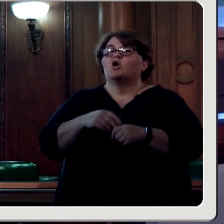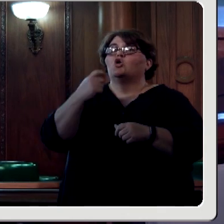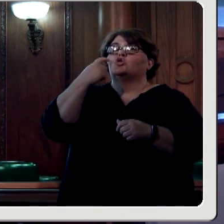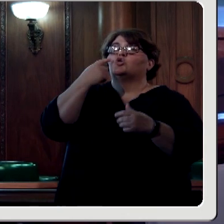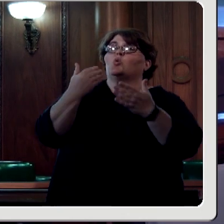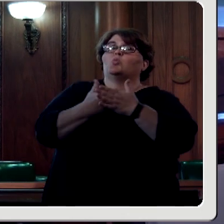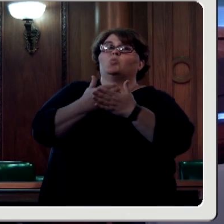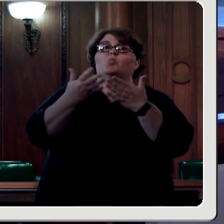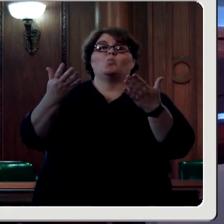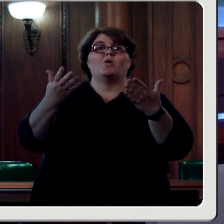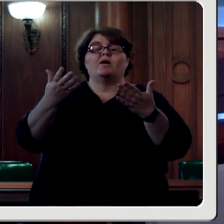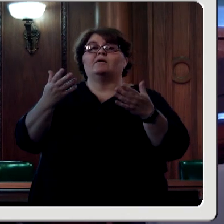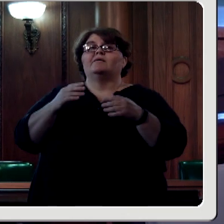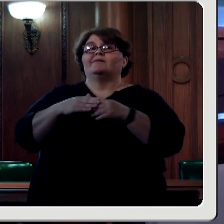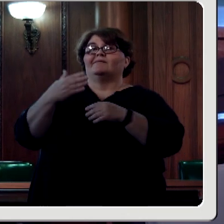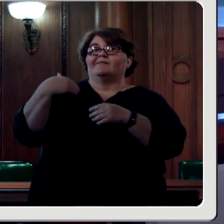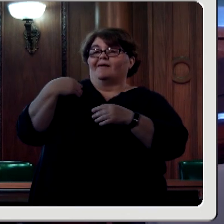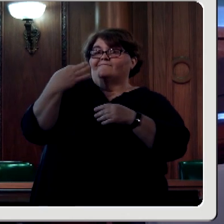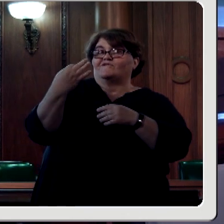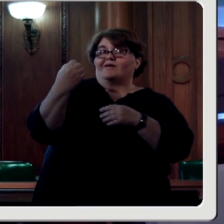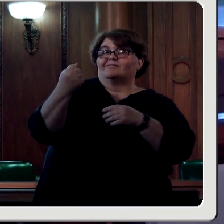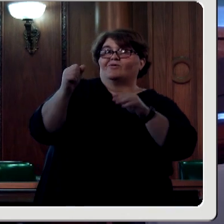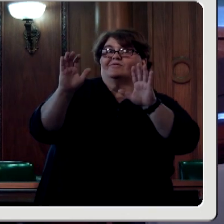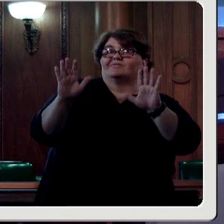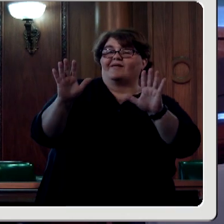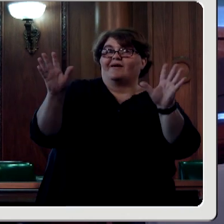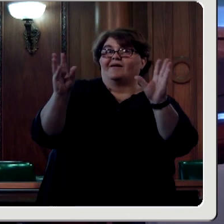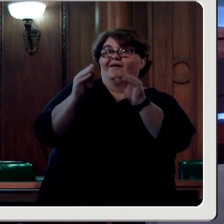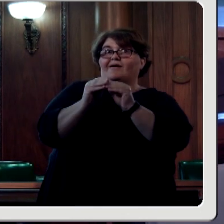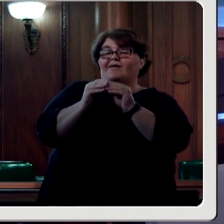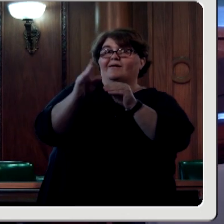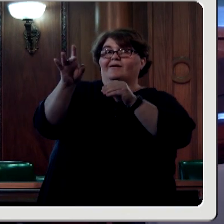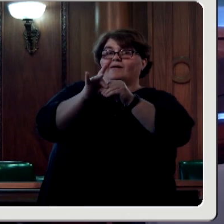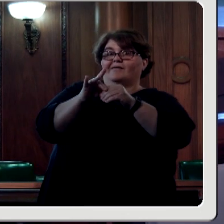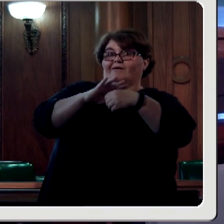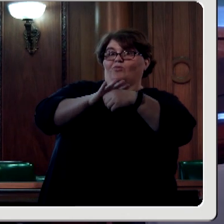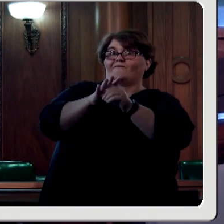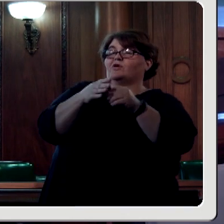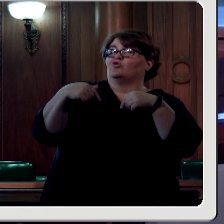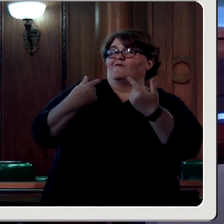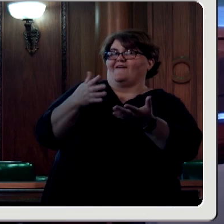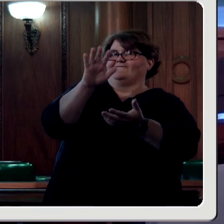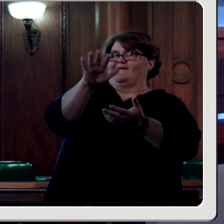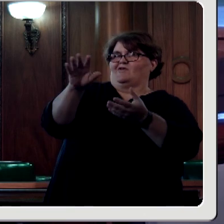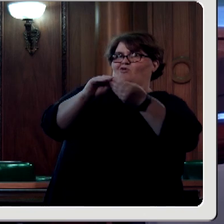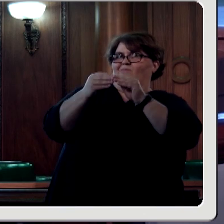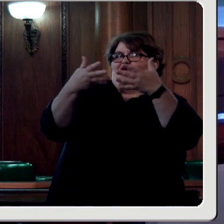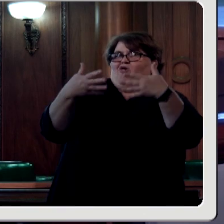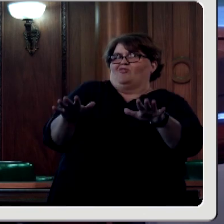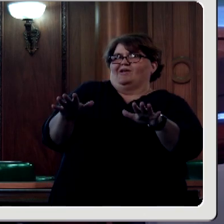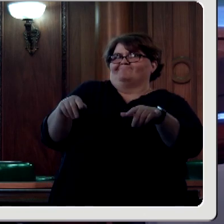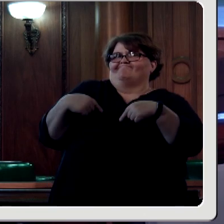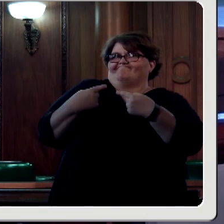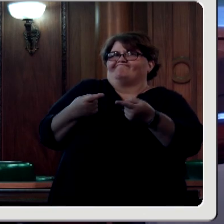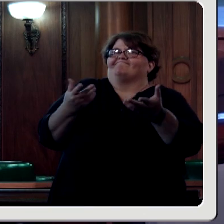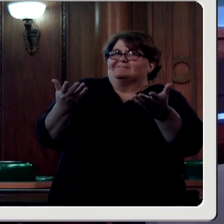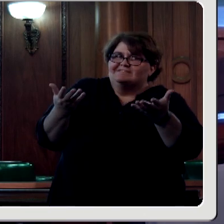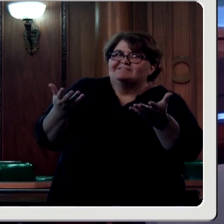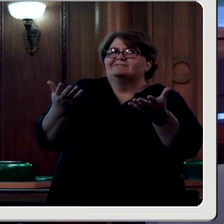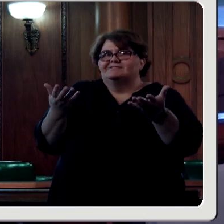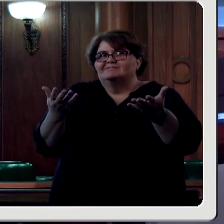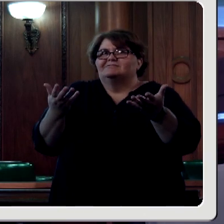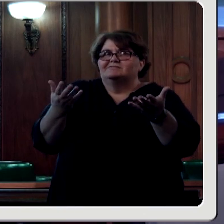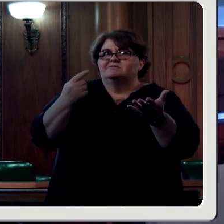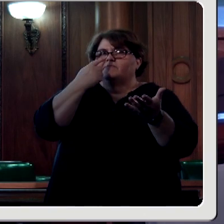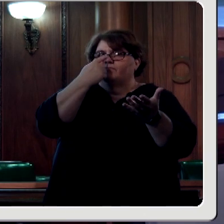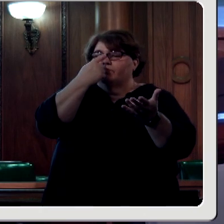weekend of 55. So we sort of went down a bit, which is good news, but we have to